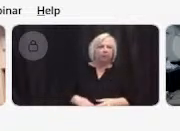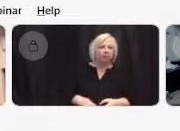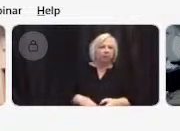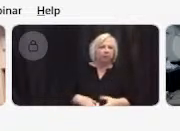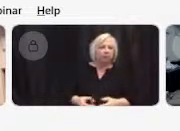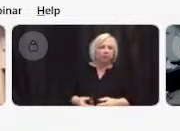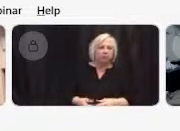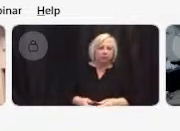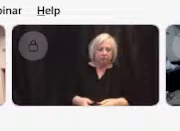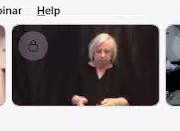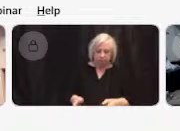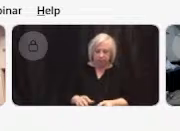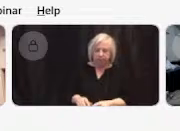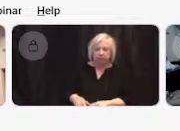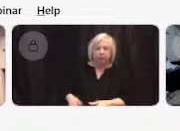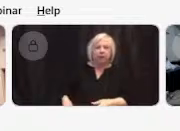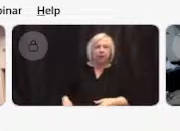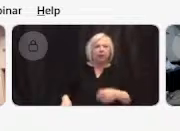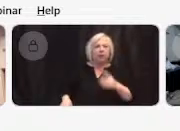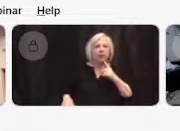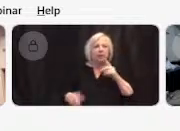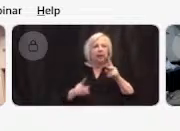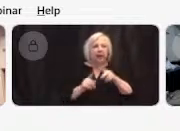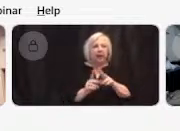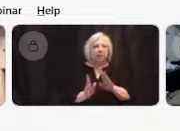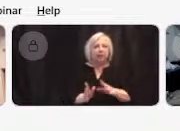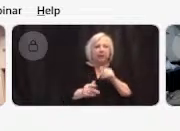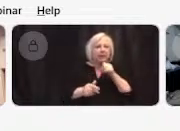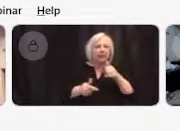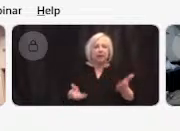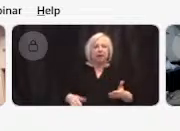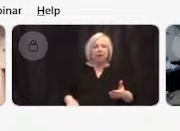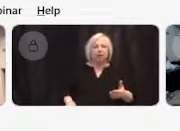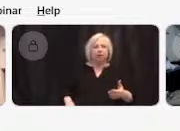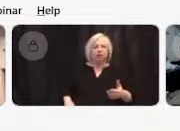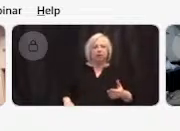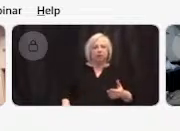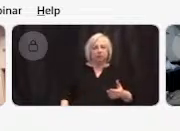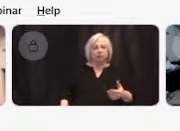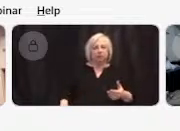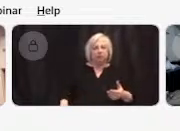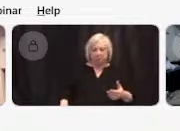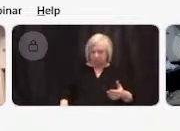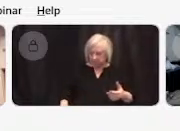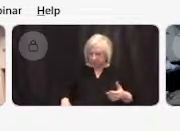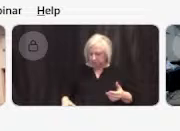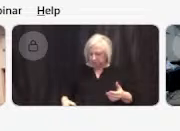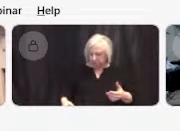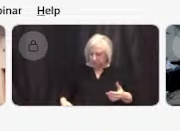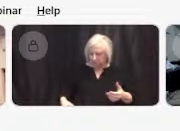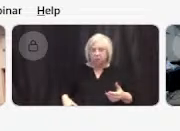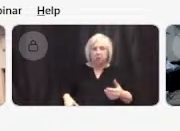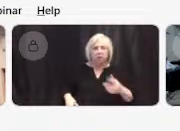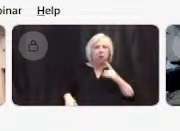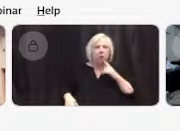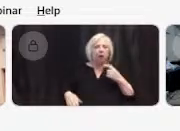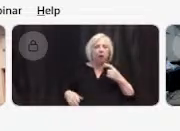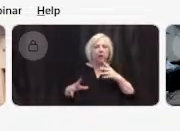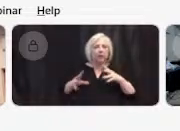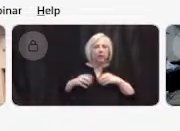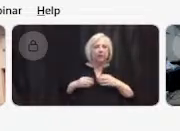just a minute. Okay, it says the applicant actually is not present, so we're gonna, I guess we can make a motion